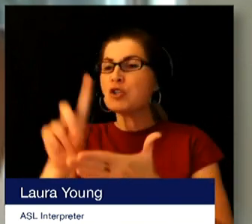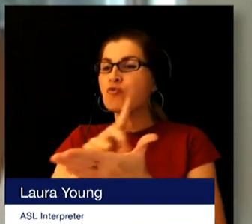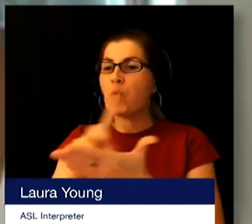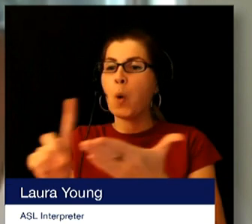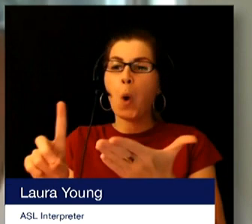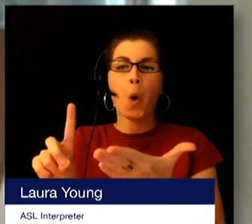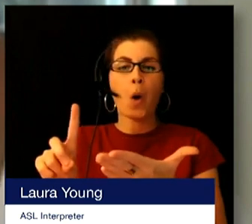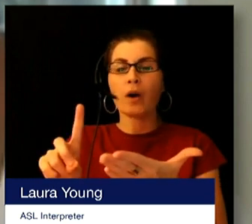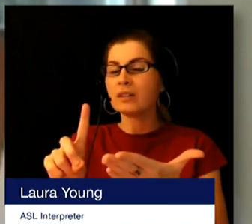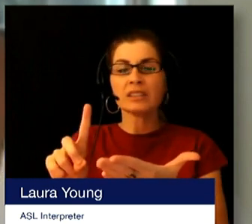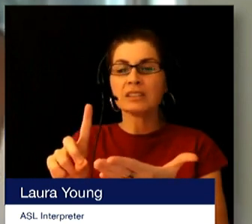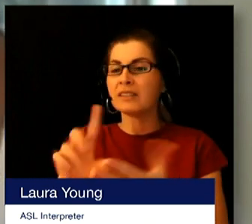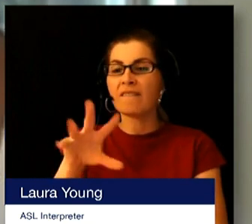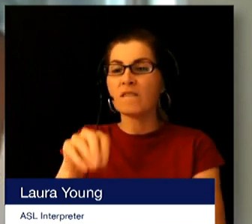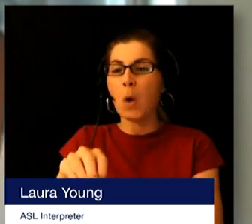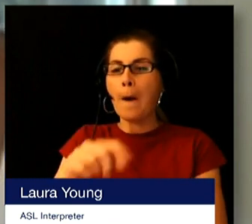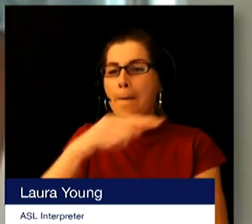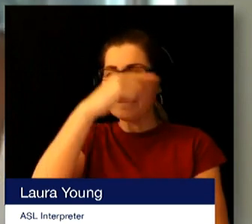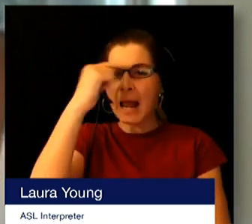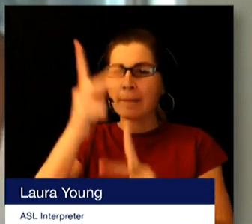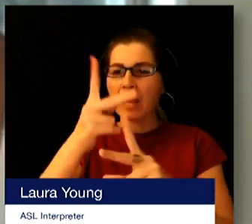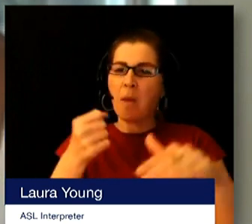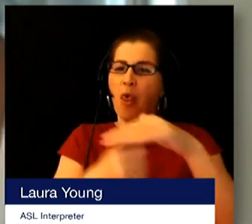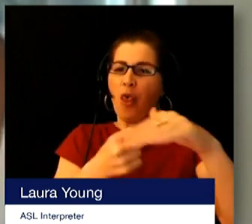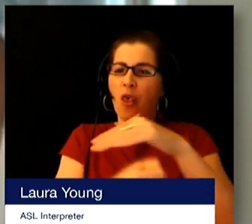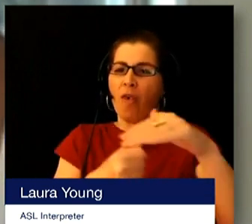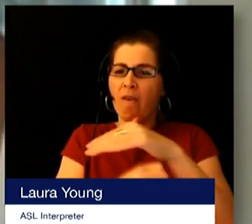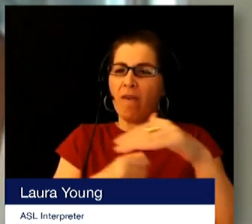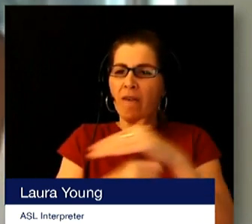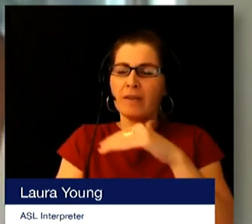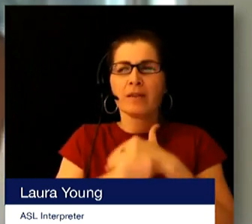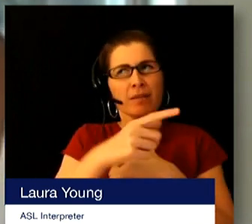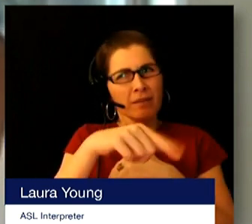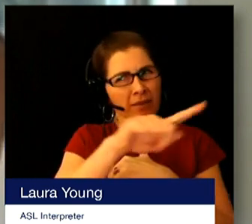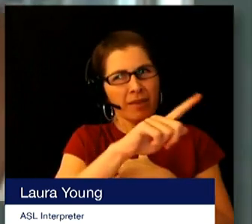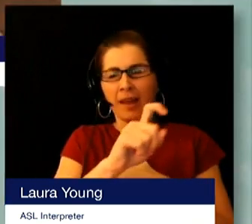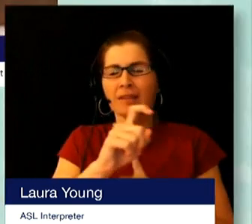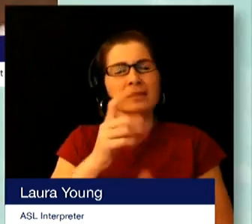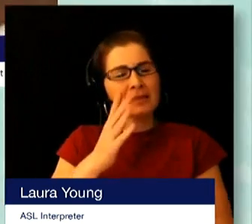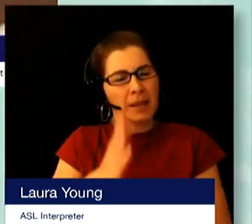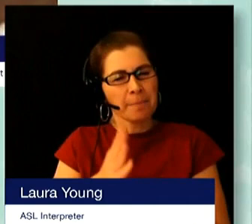of locking away Black people as if they are disposable.